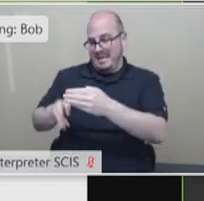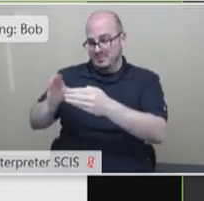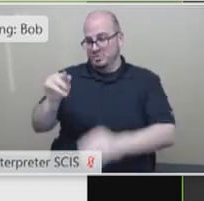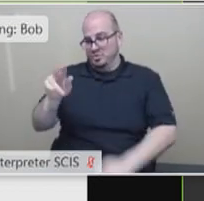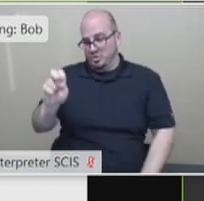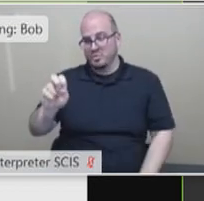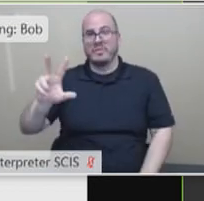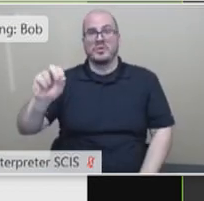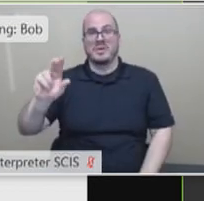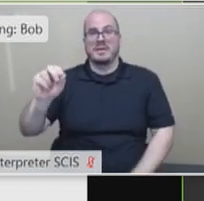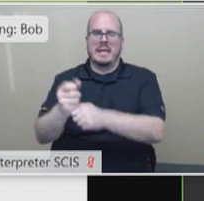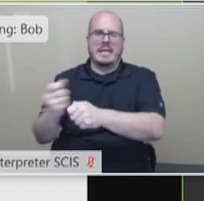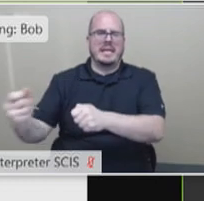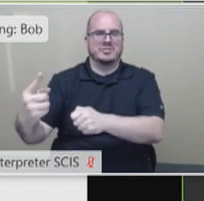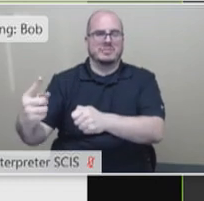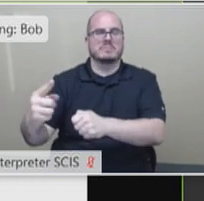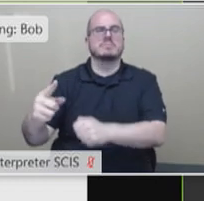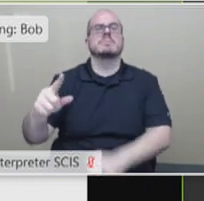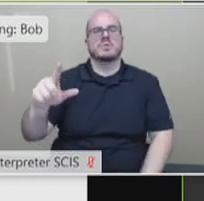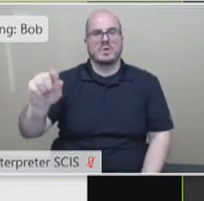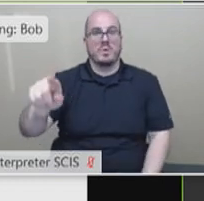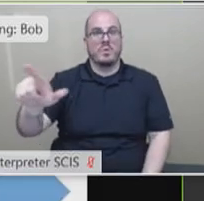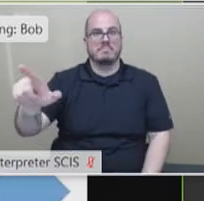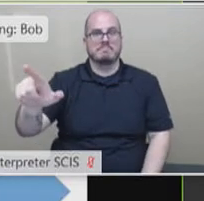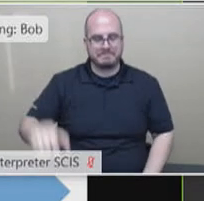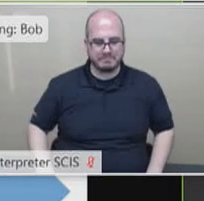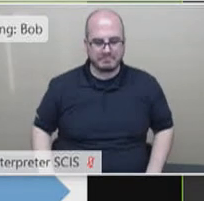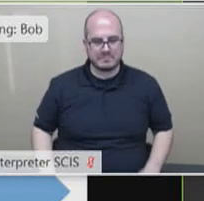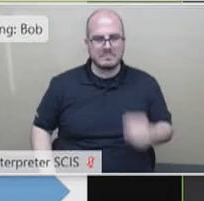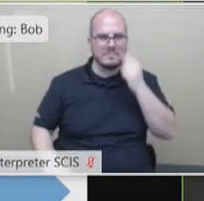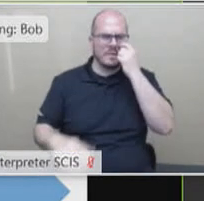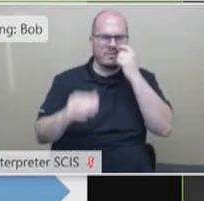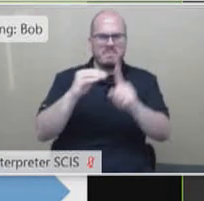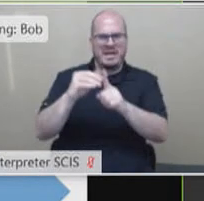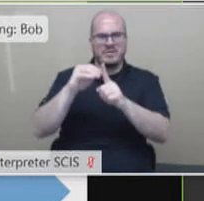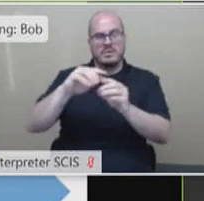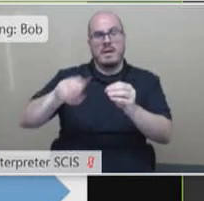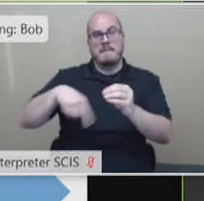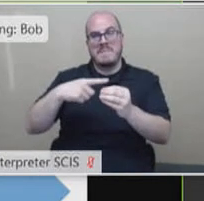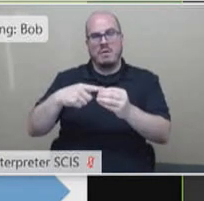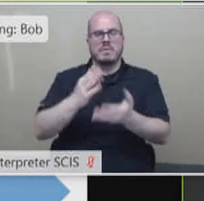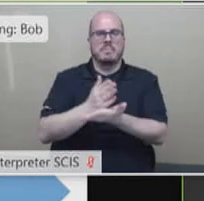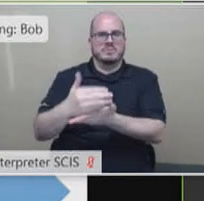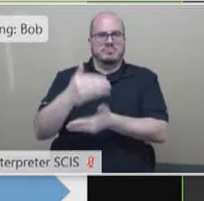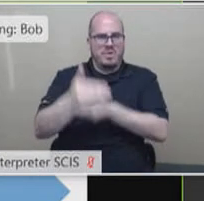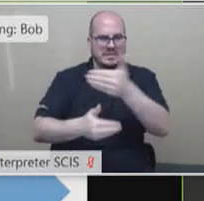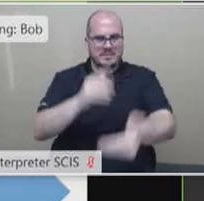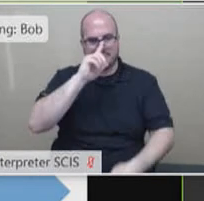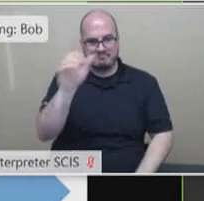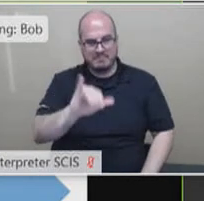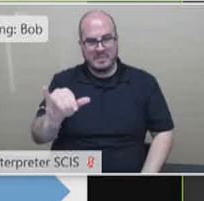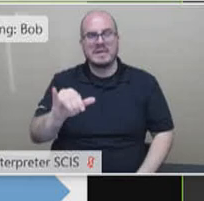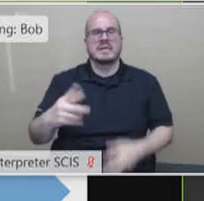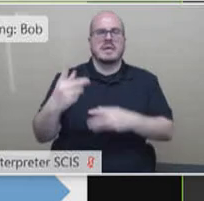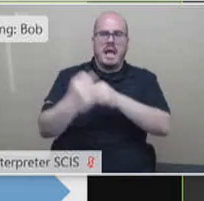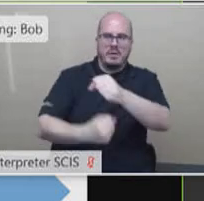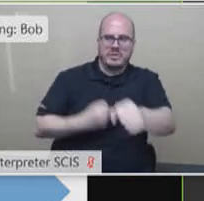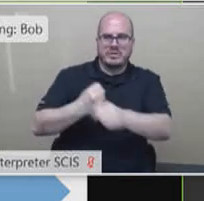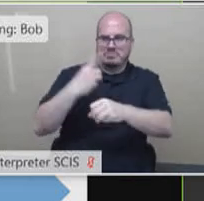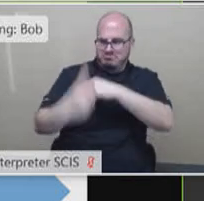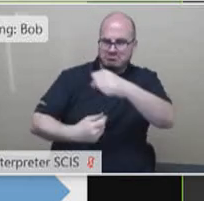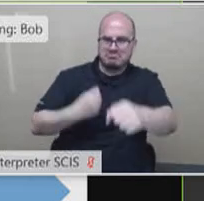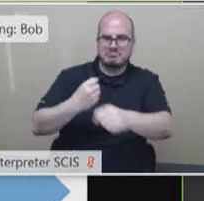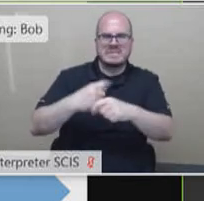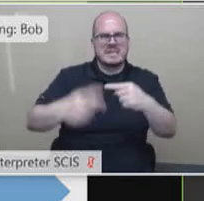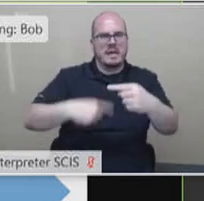next year. Just first a reminder about the budget process. Our budget process is an around the year cycle. We